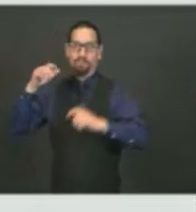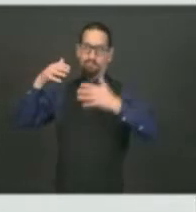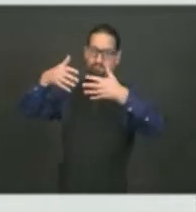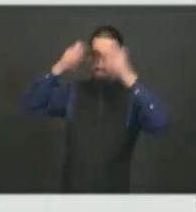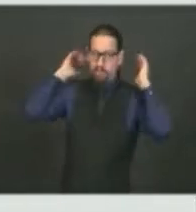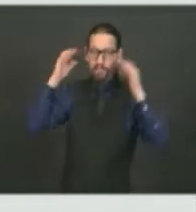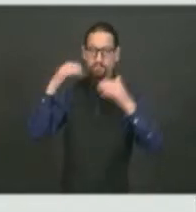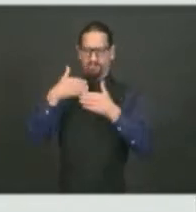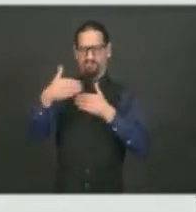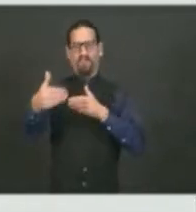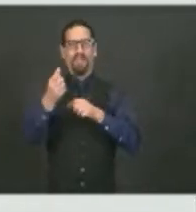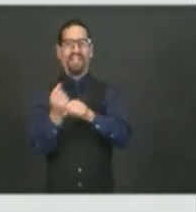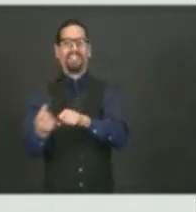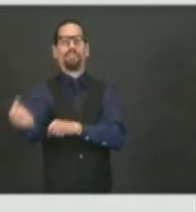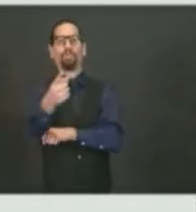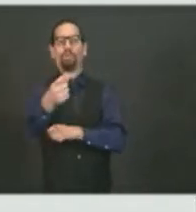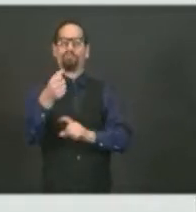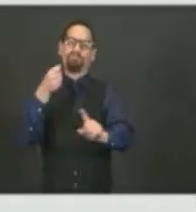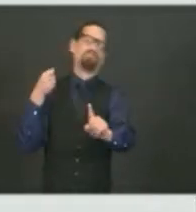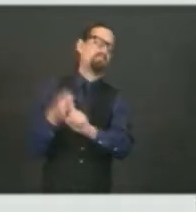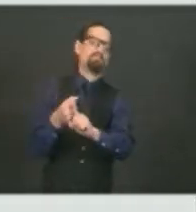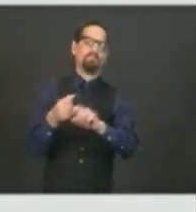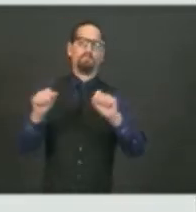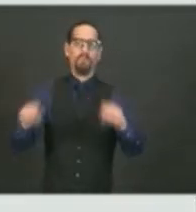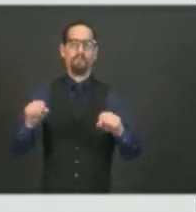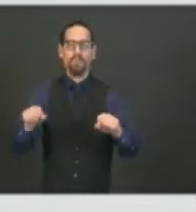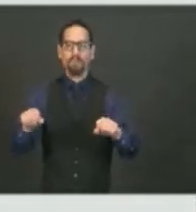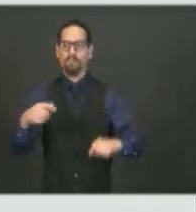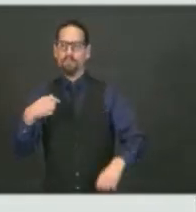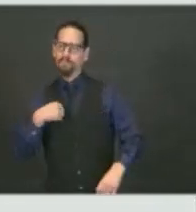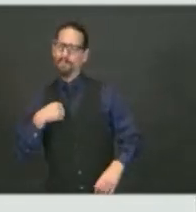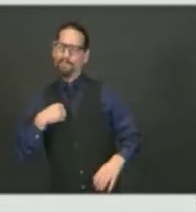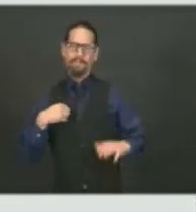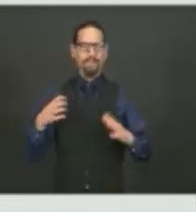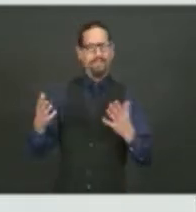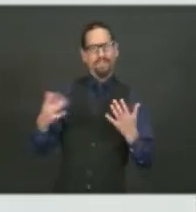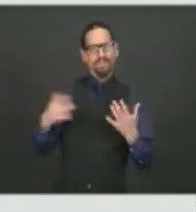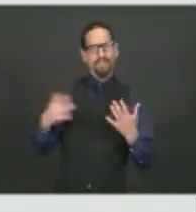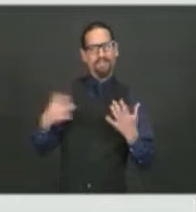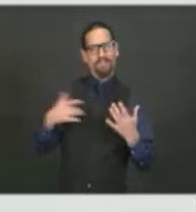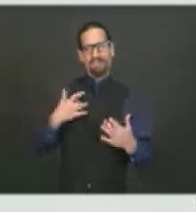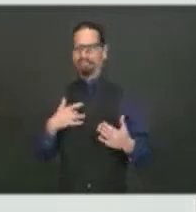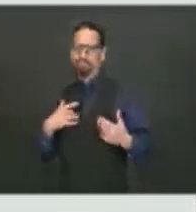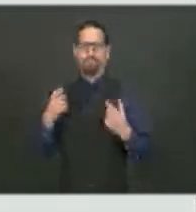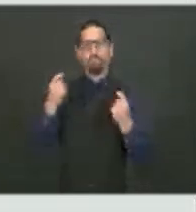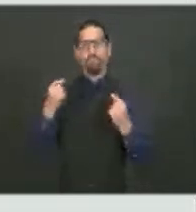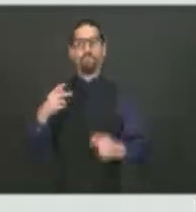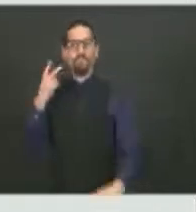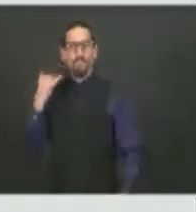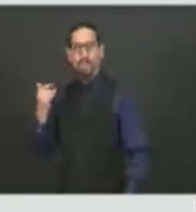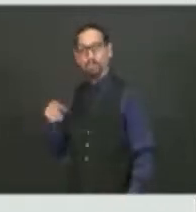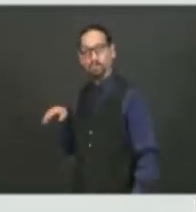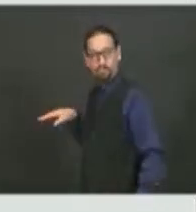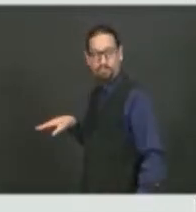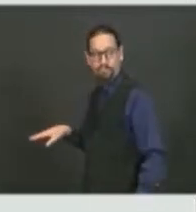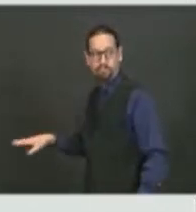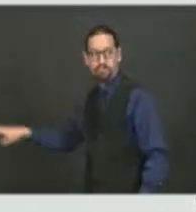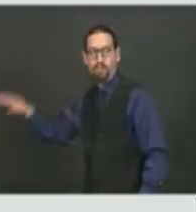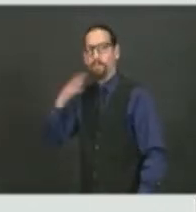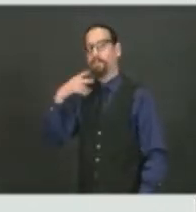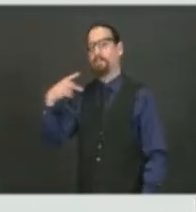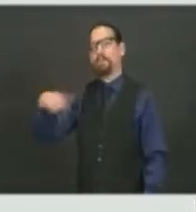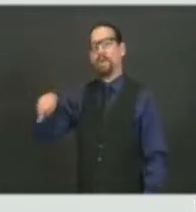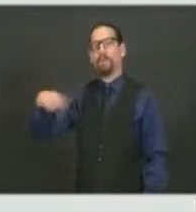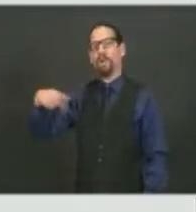that's why we believe we have to have a slow dial-up, which is the purple path, the purple